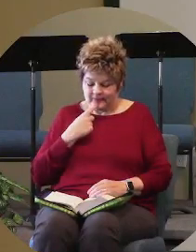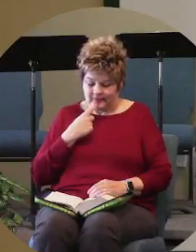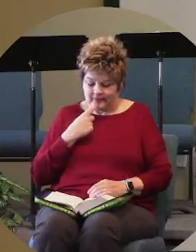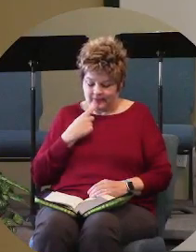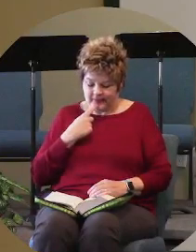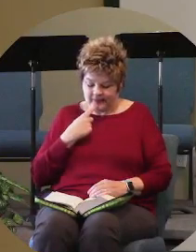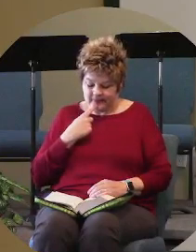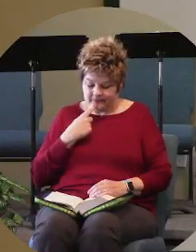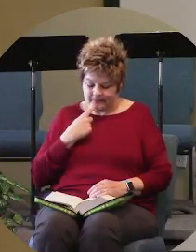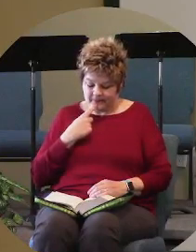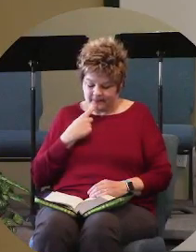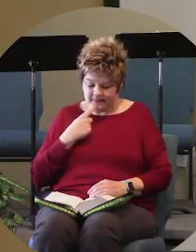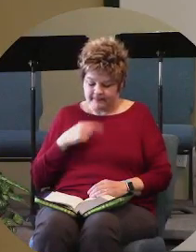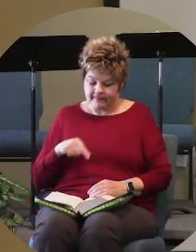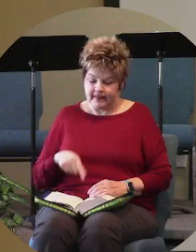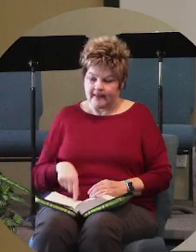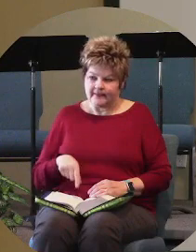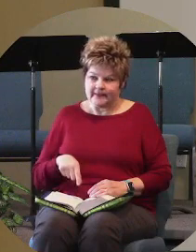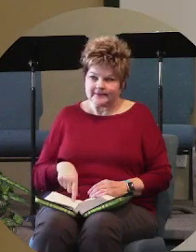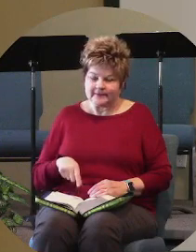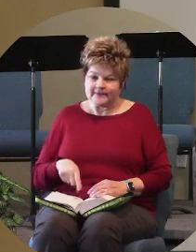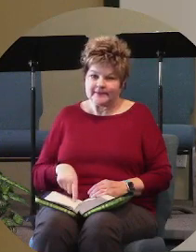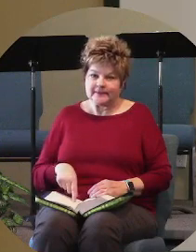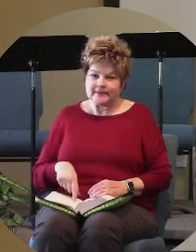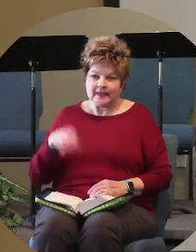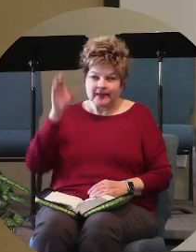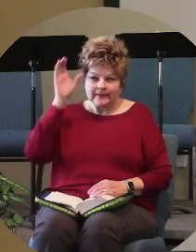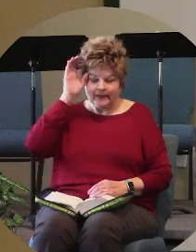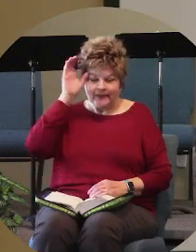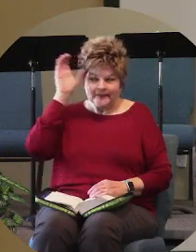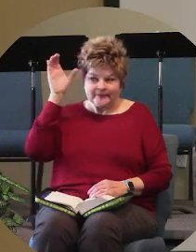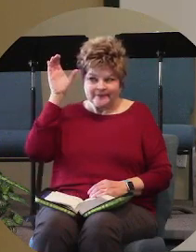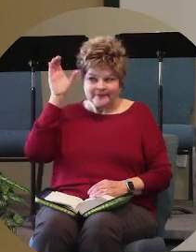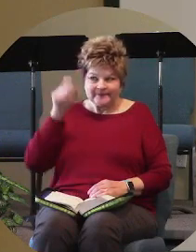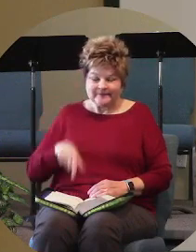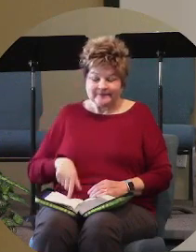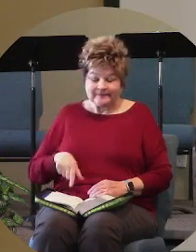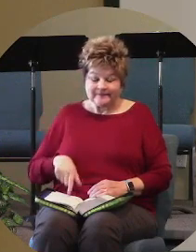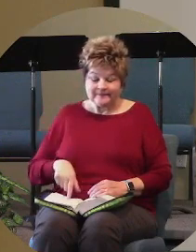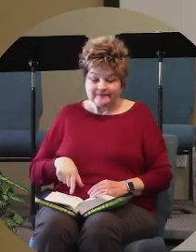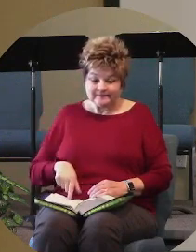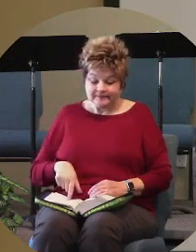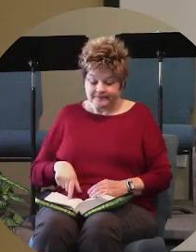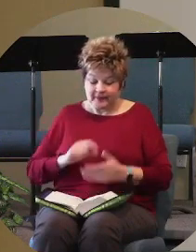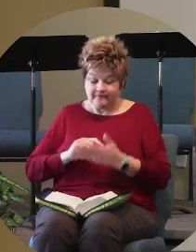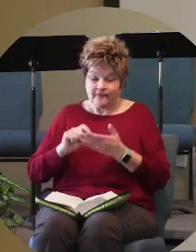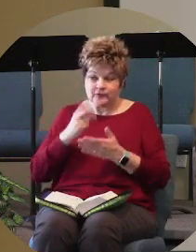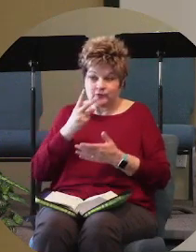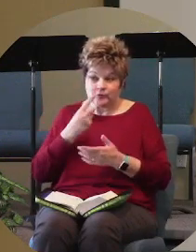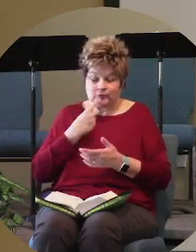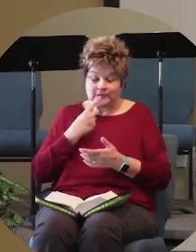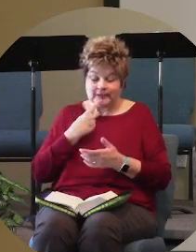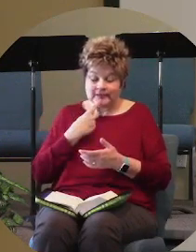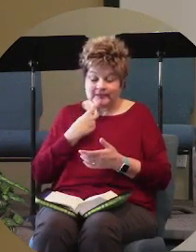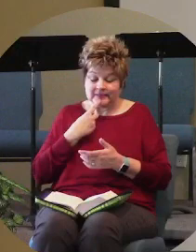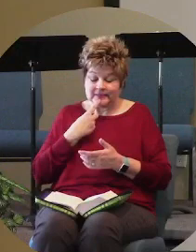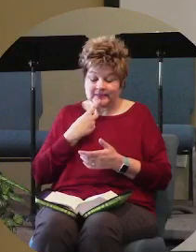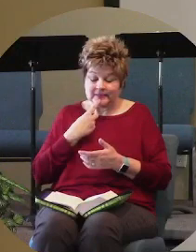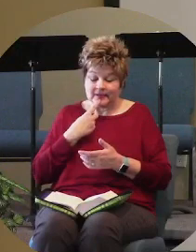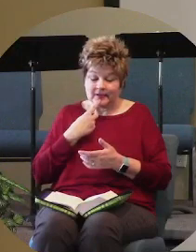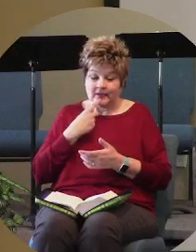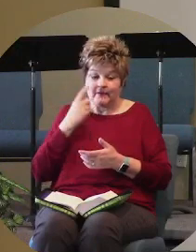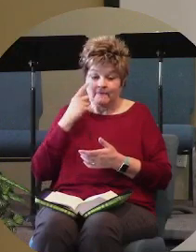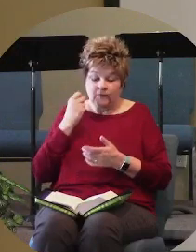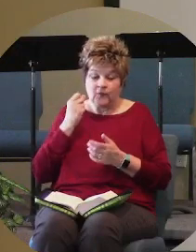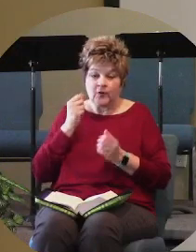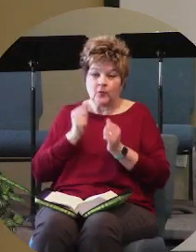See, this is the contextual bit. Here's what verse 2 says. For with